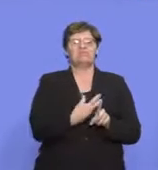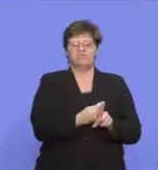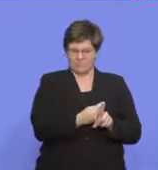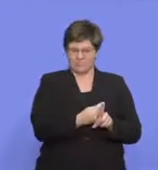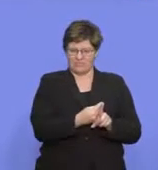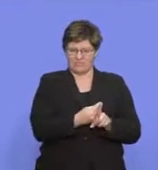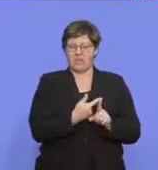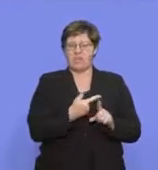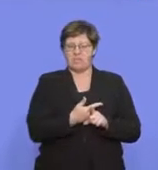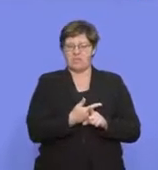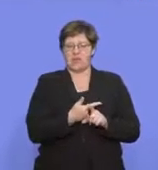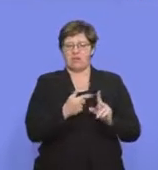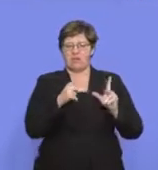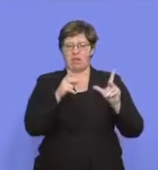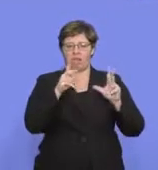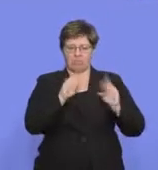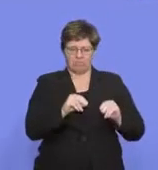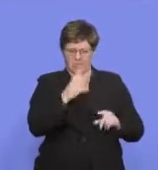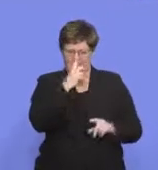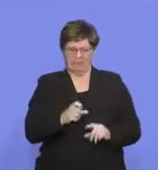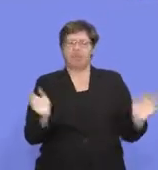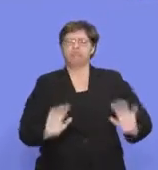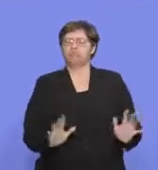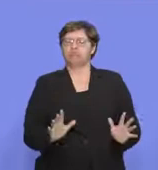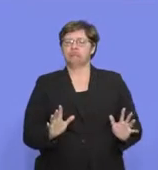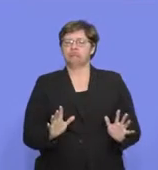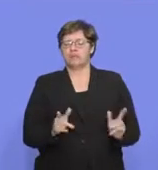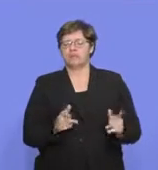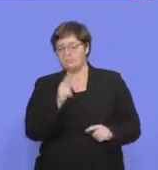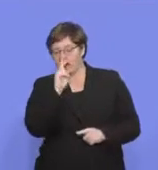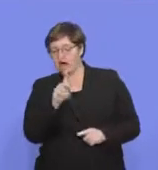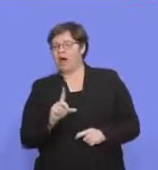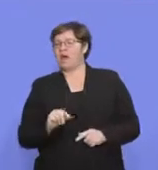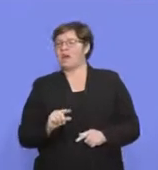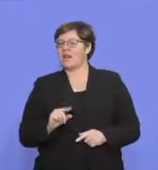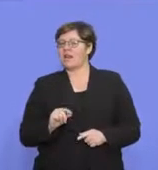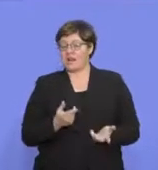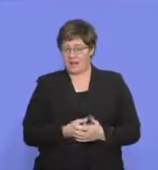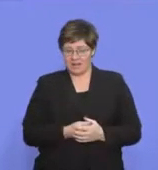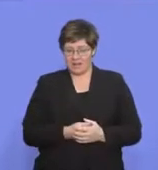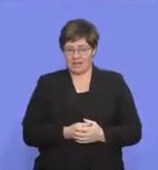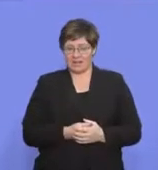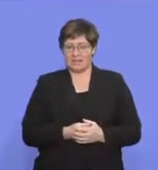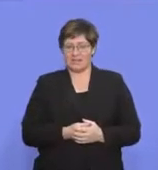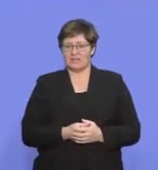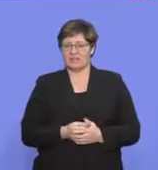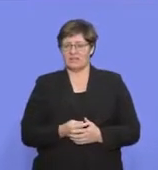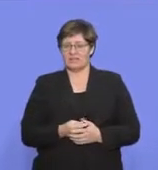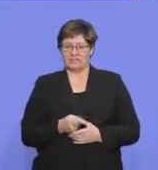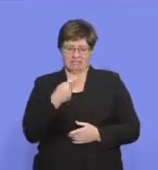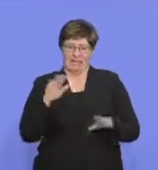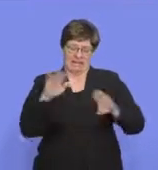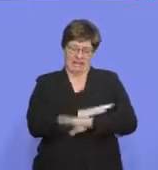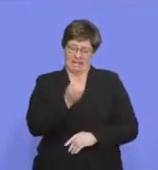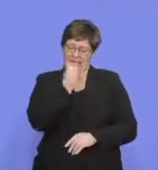plasticine so that they don't rot and stink up the place. So yeah, it was very interesting, and I couldn't eat that evening. You know,